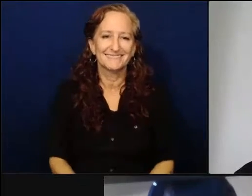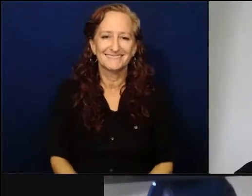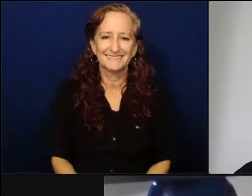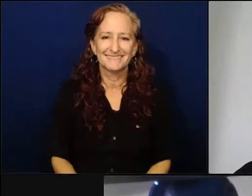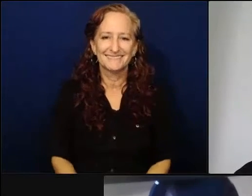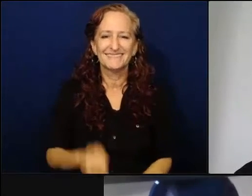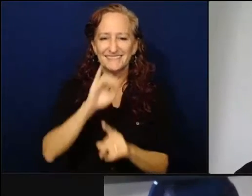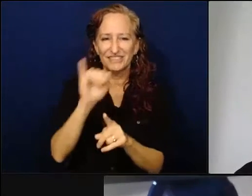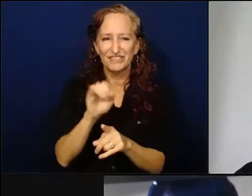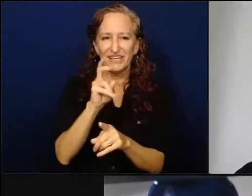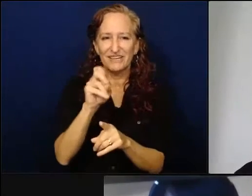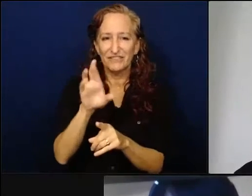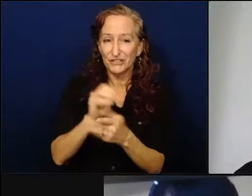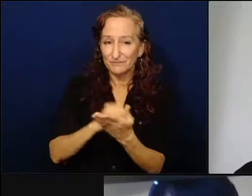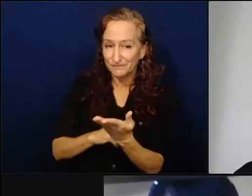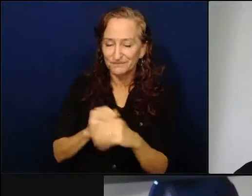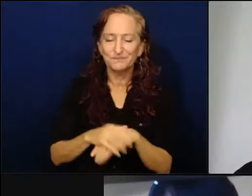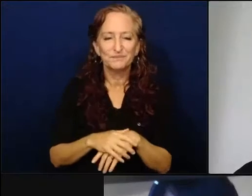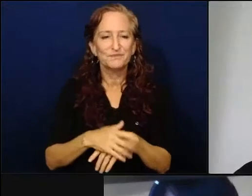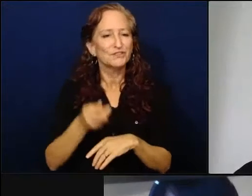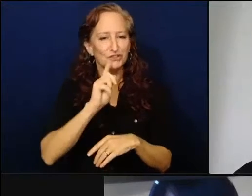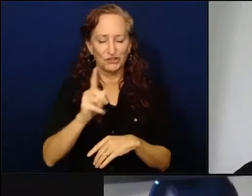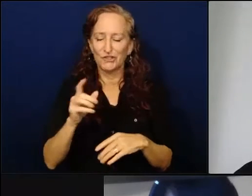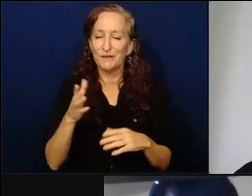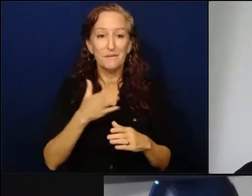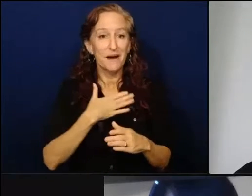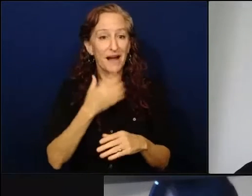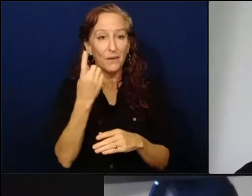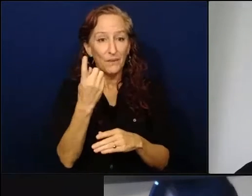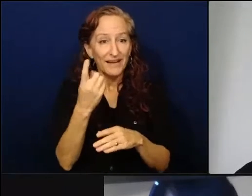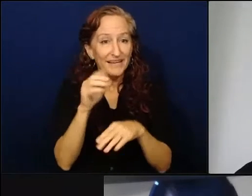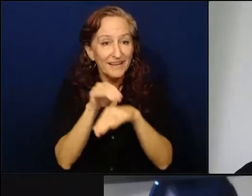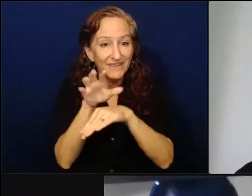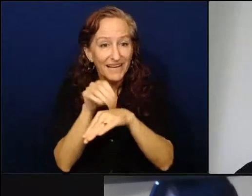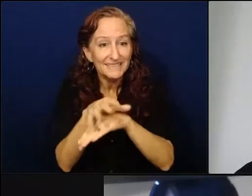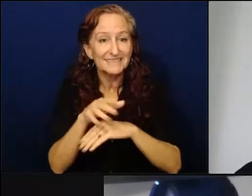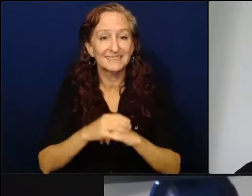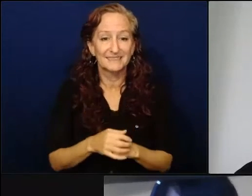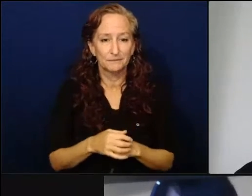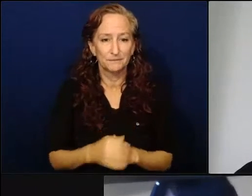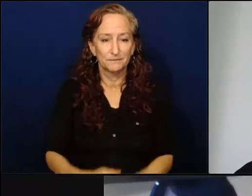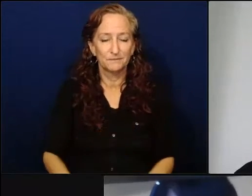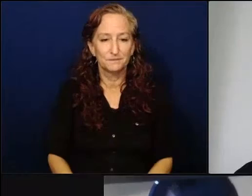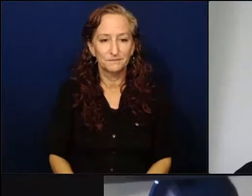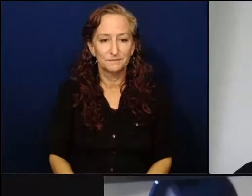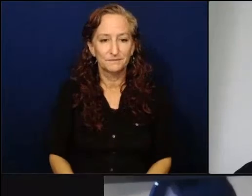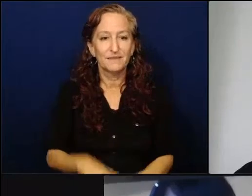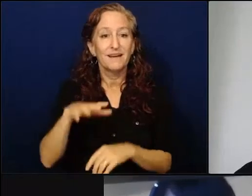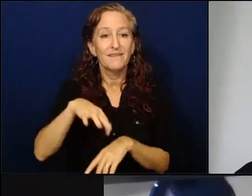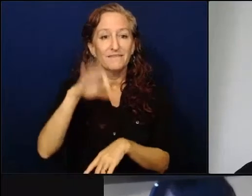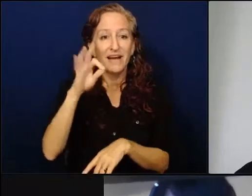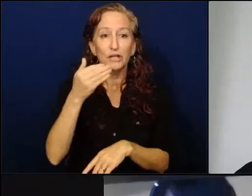Jennifer, let's start with you. Yeah, happy to jump in. My one piece of advice is find good help and